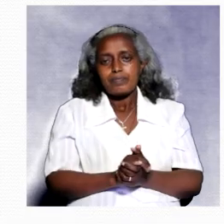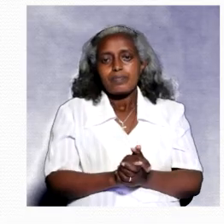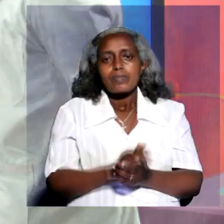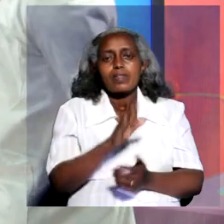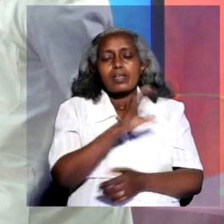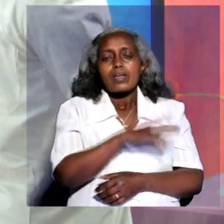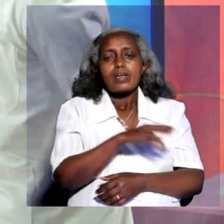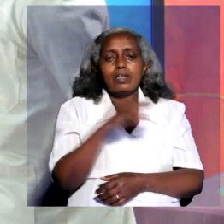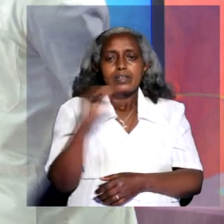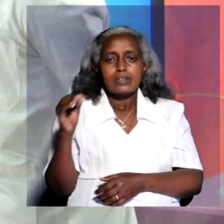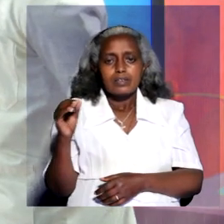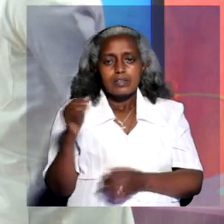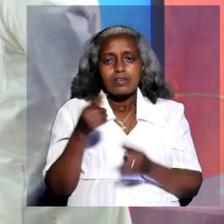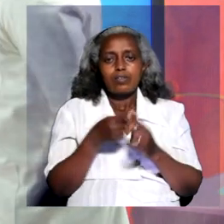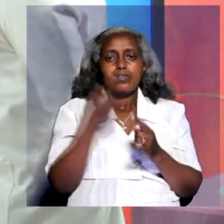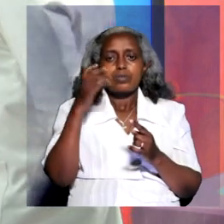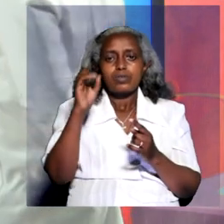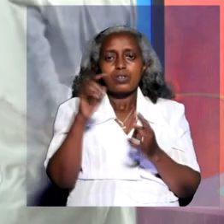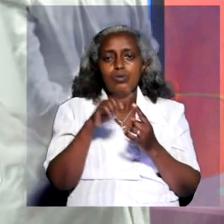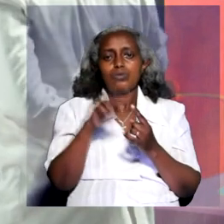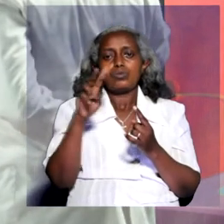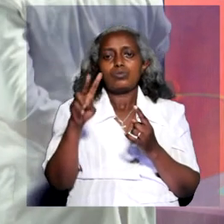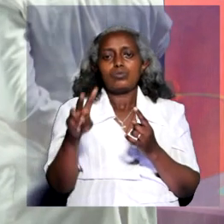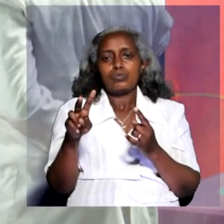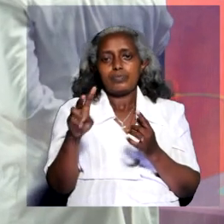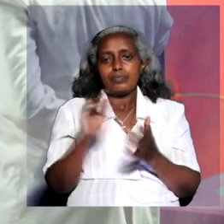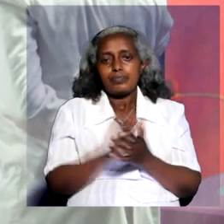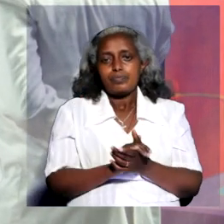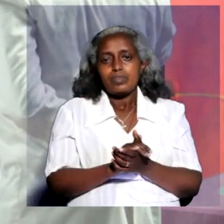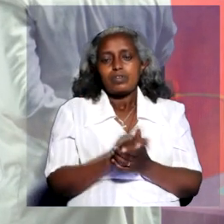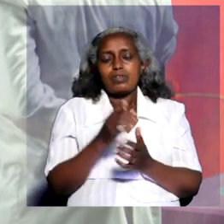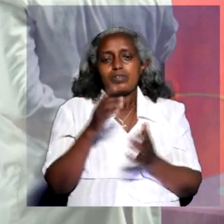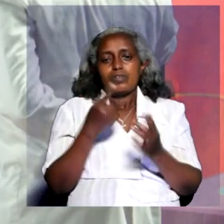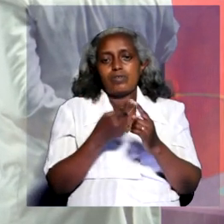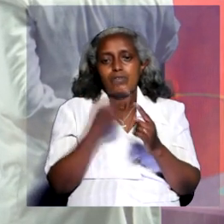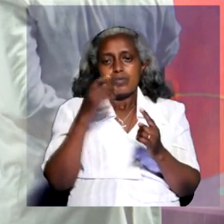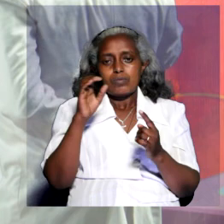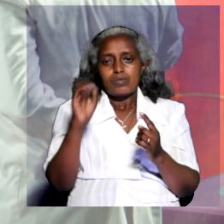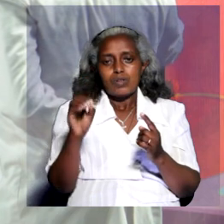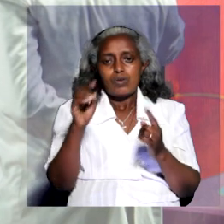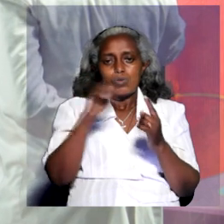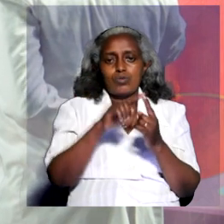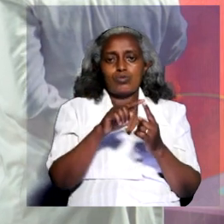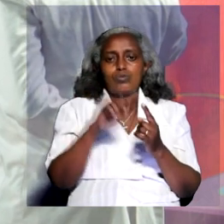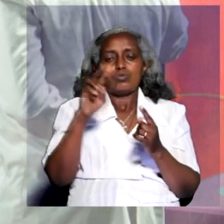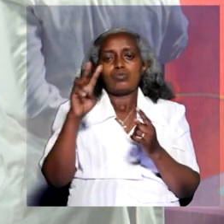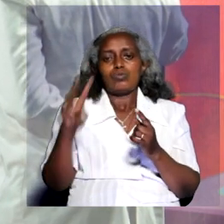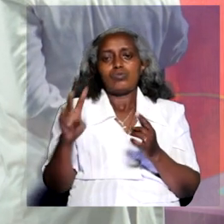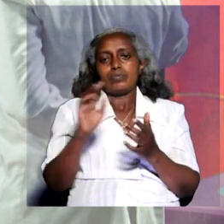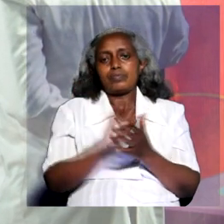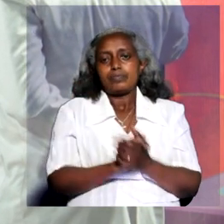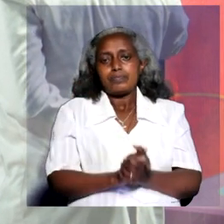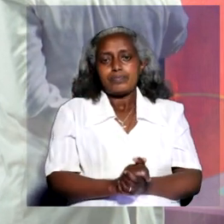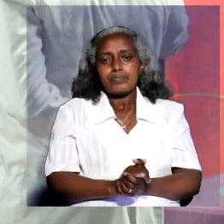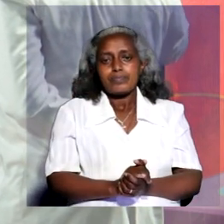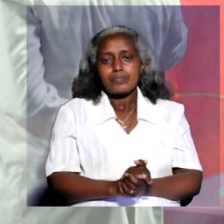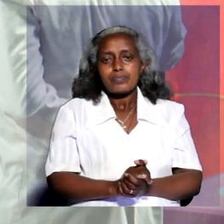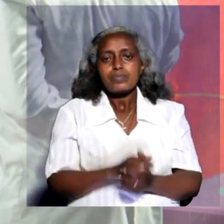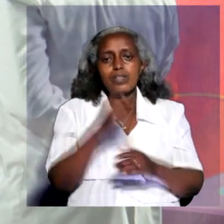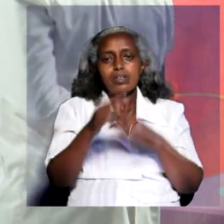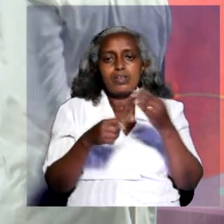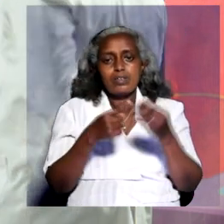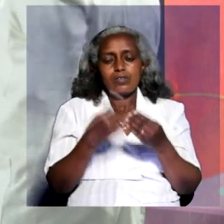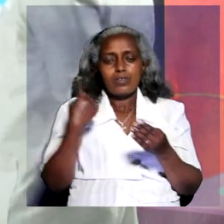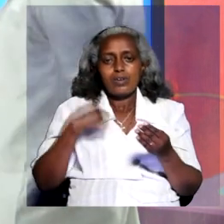1, and from 0 to 2, from 0 to 2.